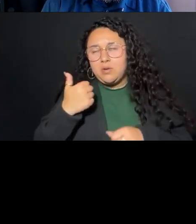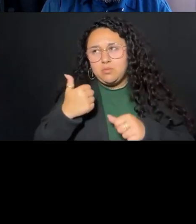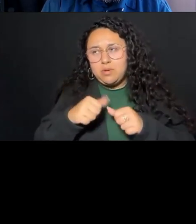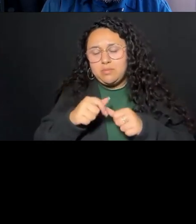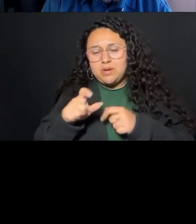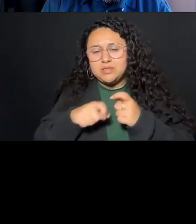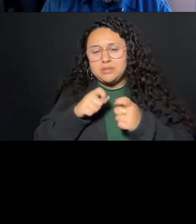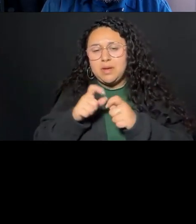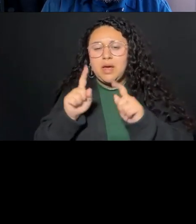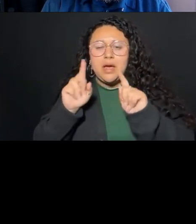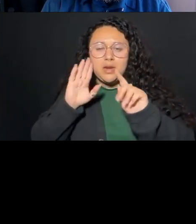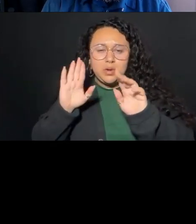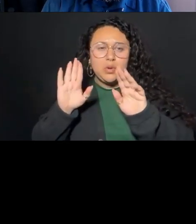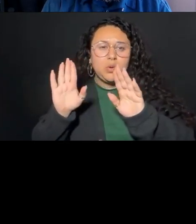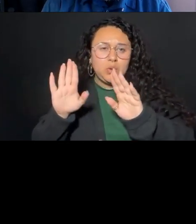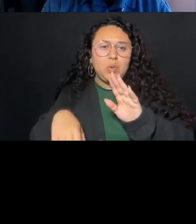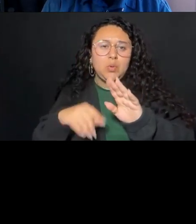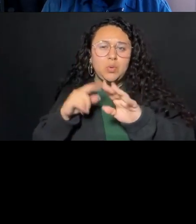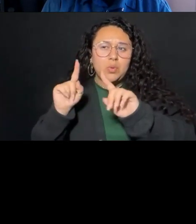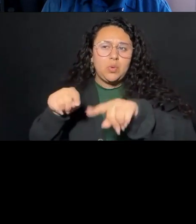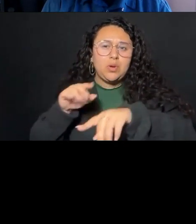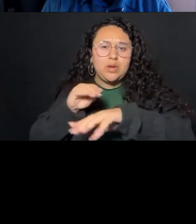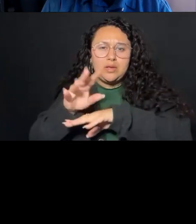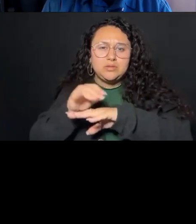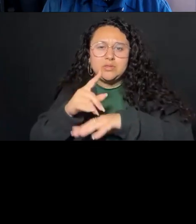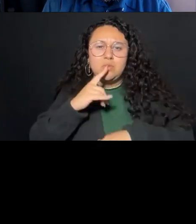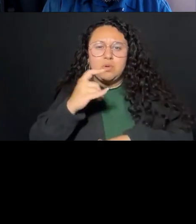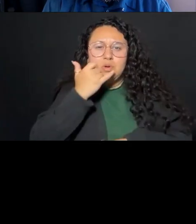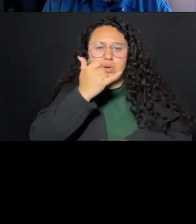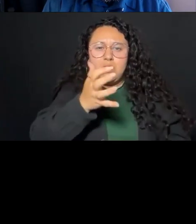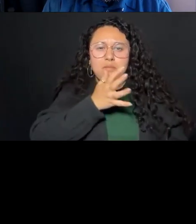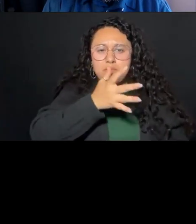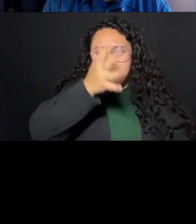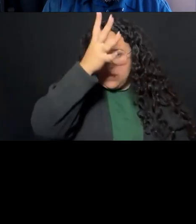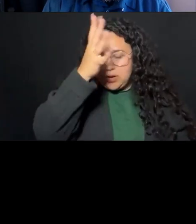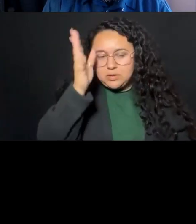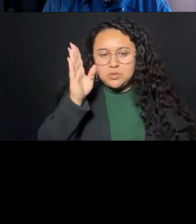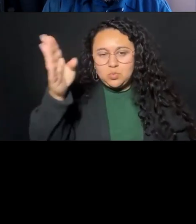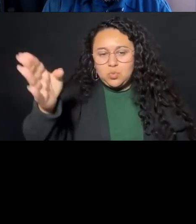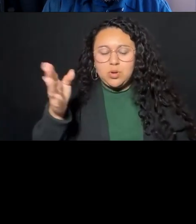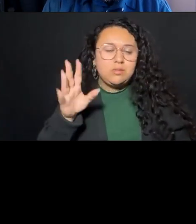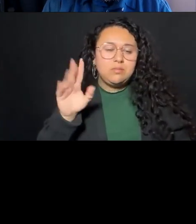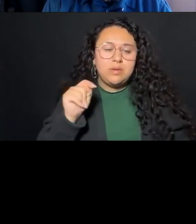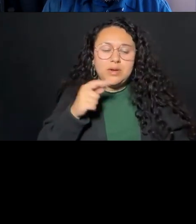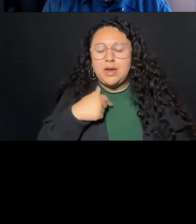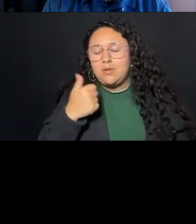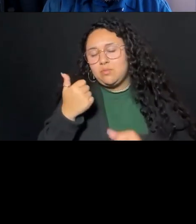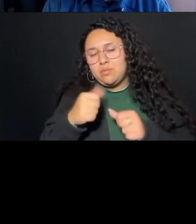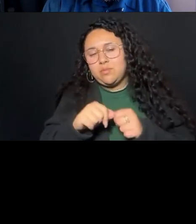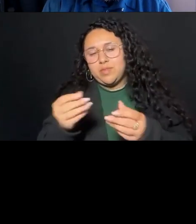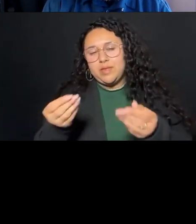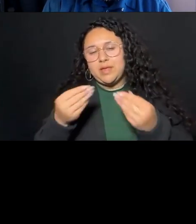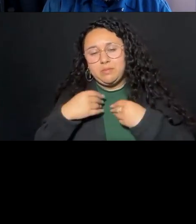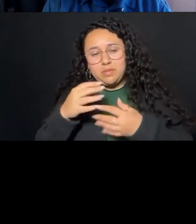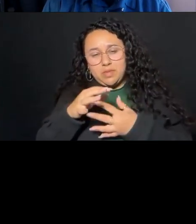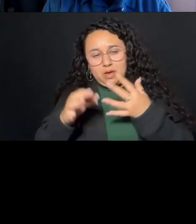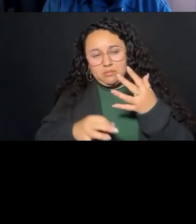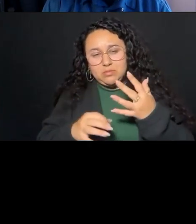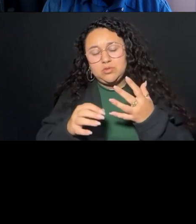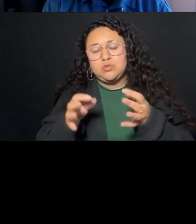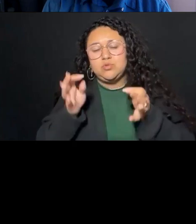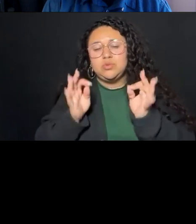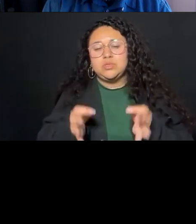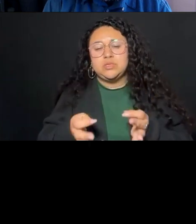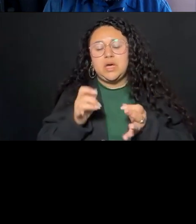to the guidance counselor meant that like they were gonna like call my parents. But I remember they like gave me the option to